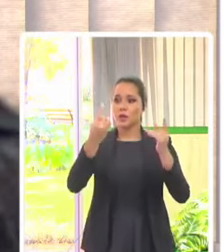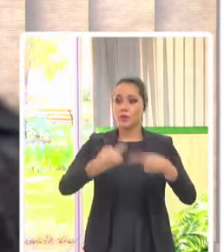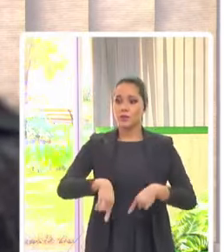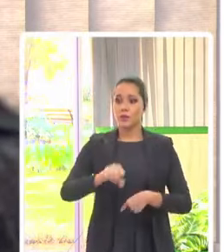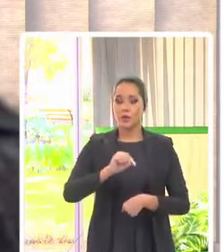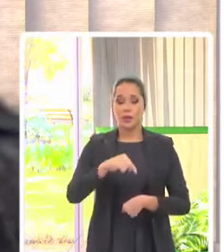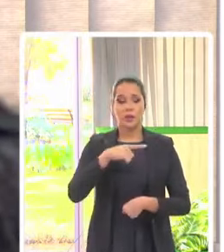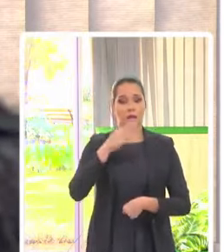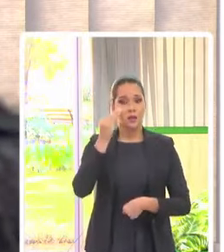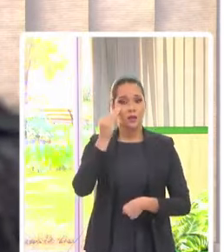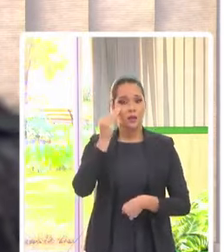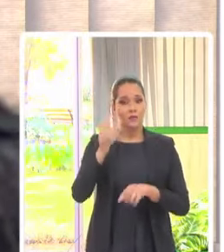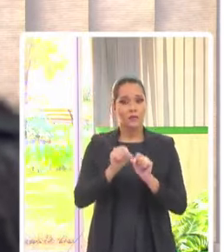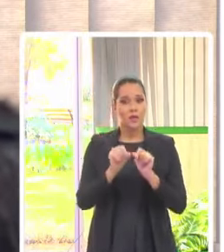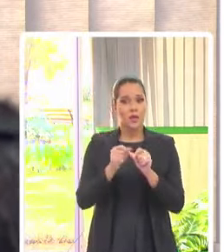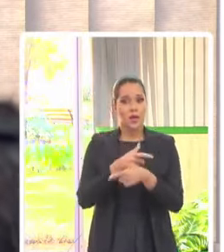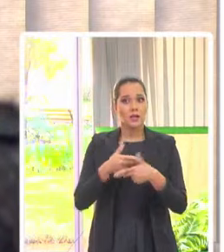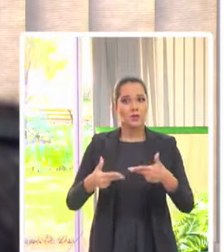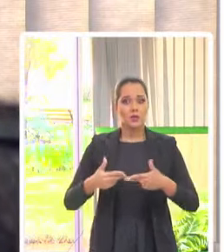are dealing with different